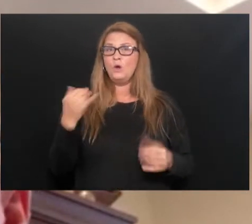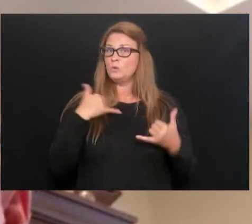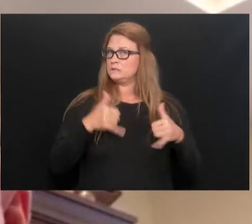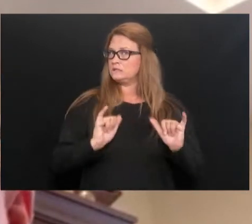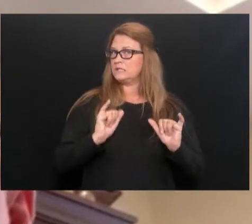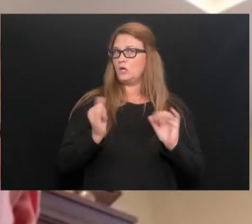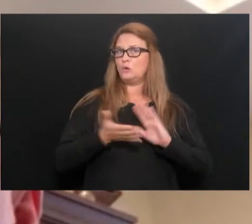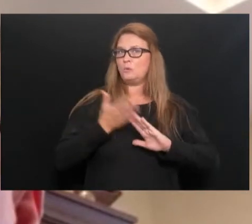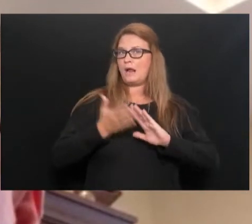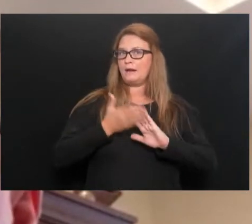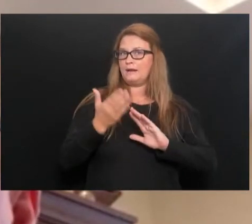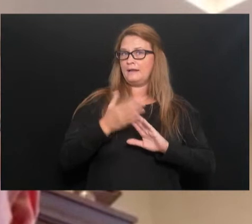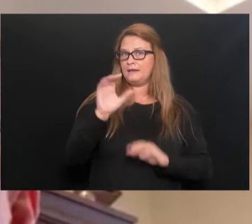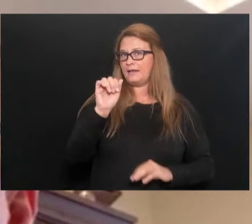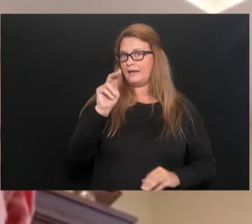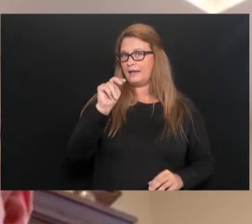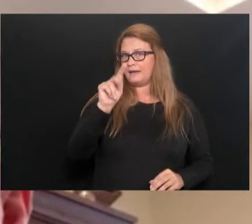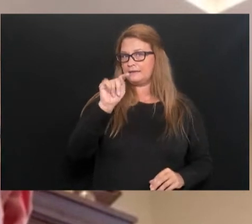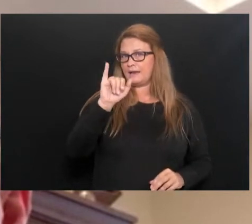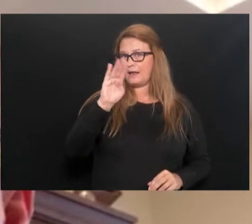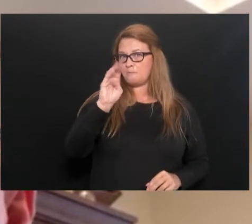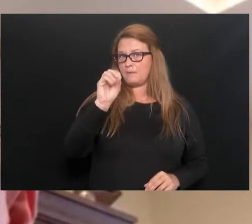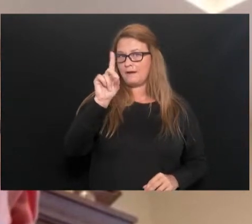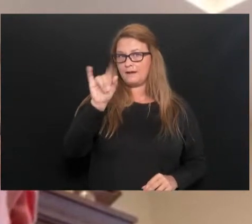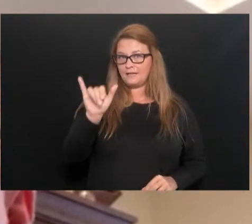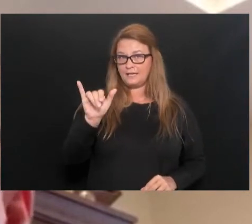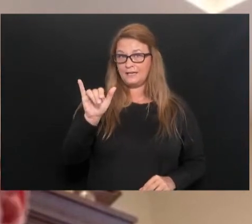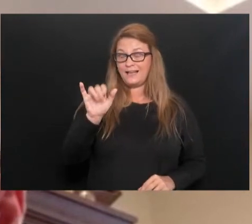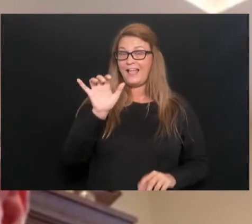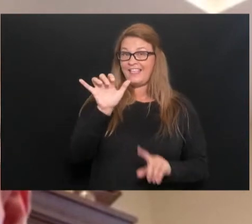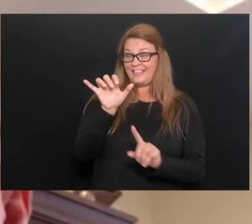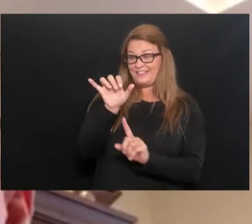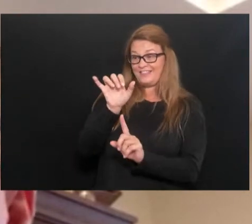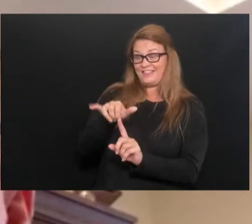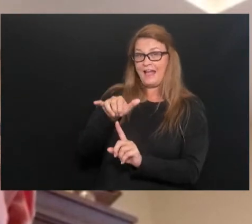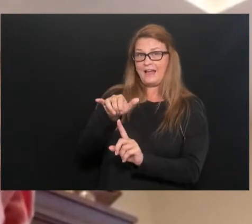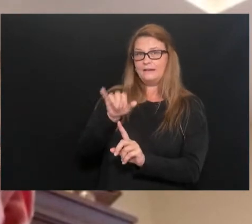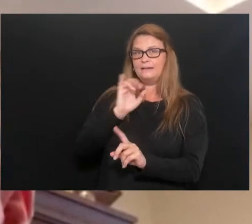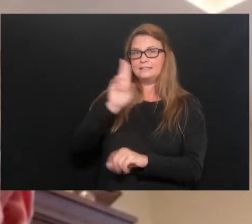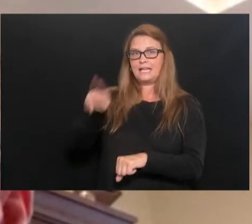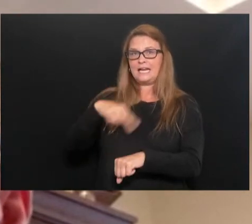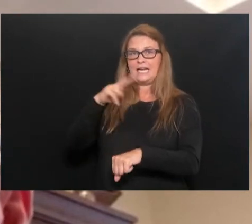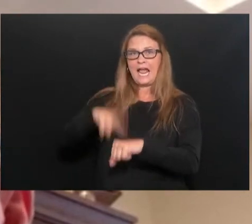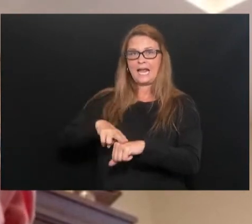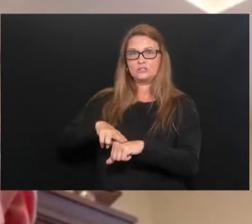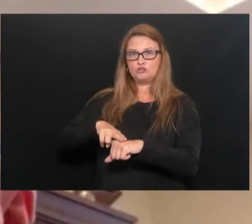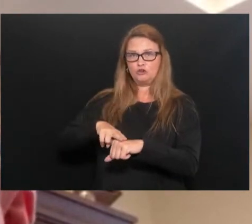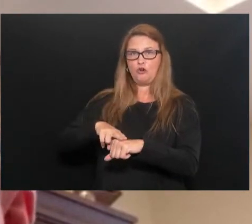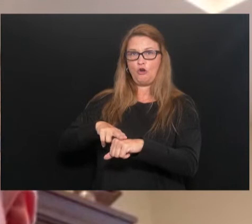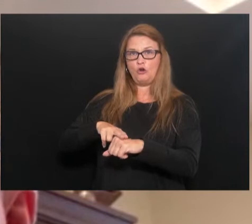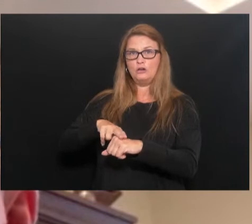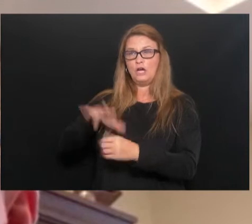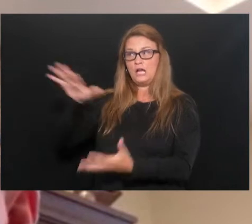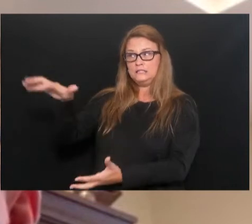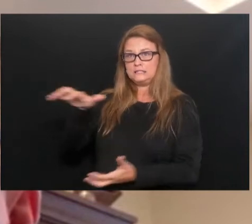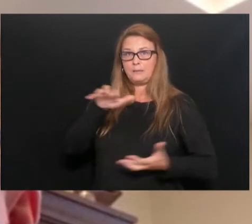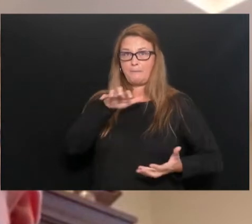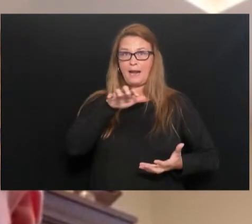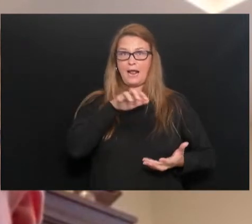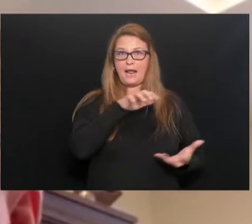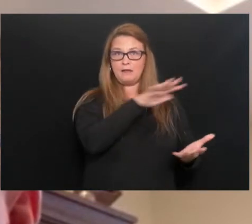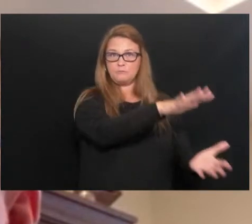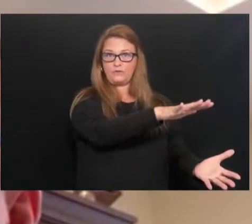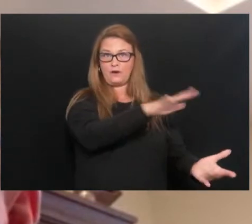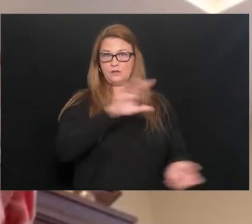issue. People need to understand this is a national supply chain and production issue with